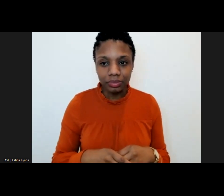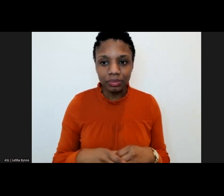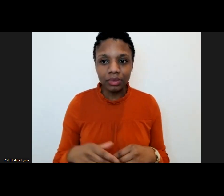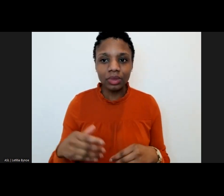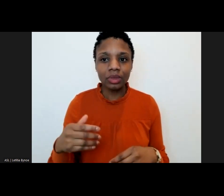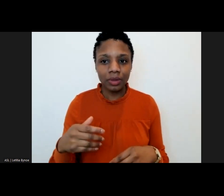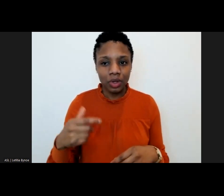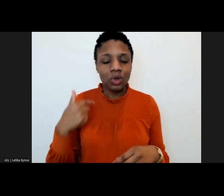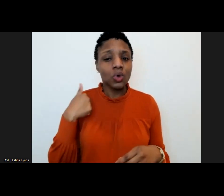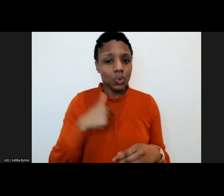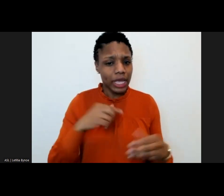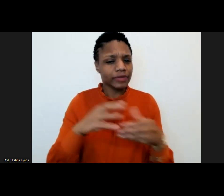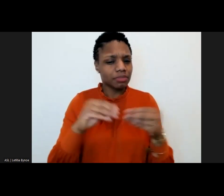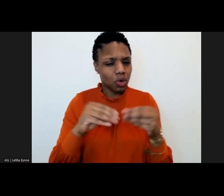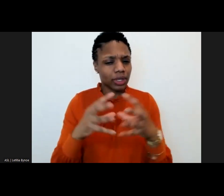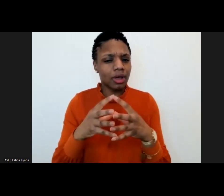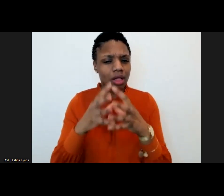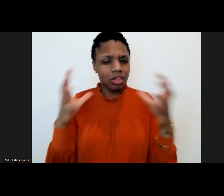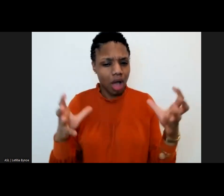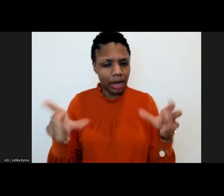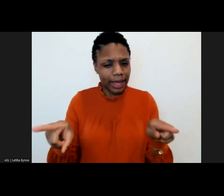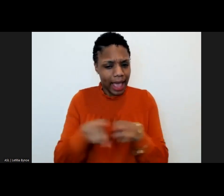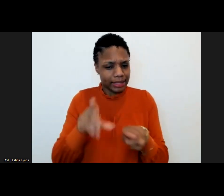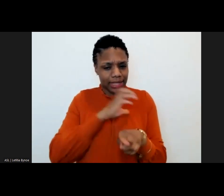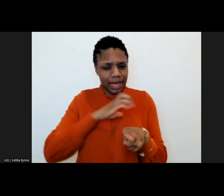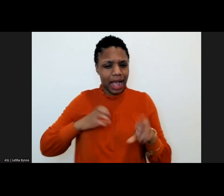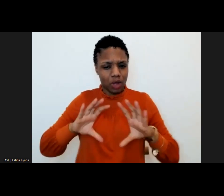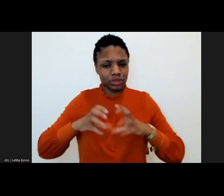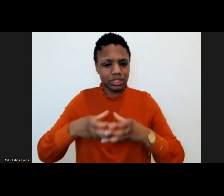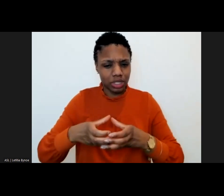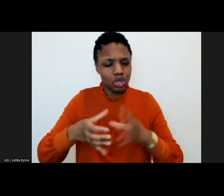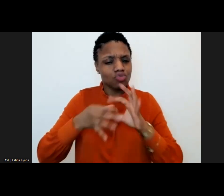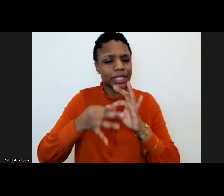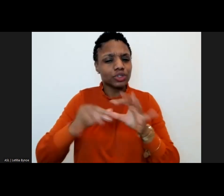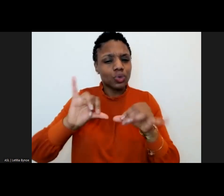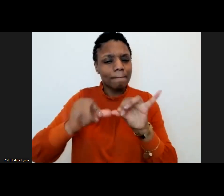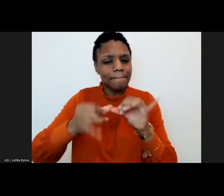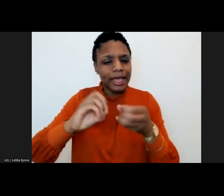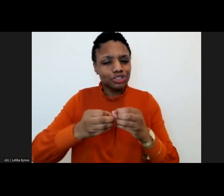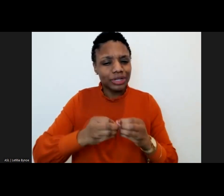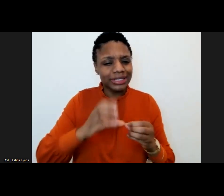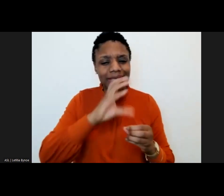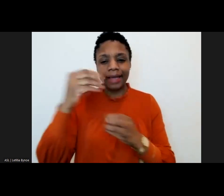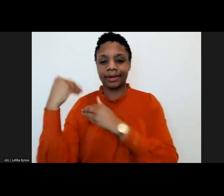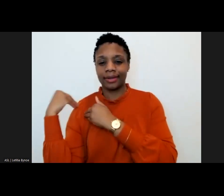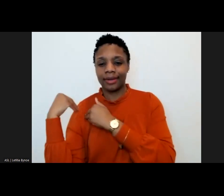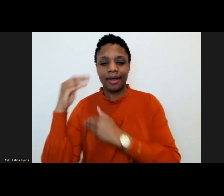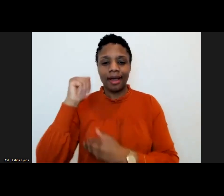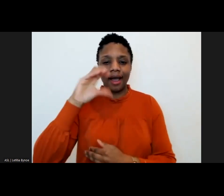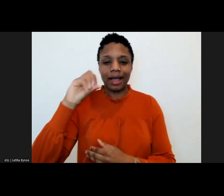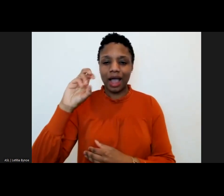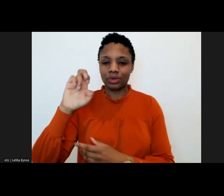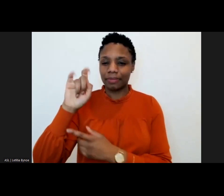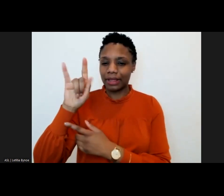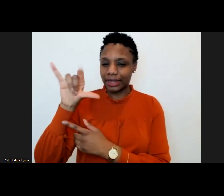on and spoken quite a bit about as a council was around metrics and accountability. So I'm curious as to how you're